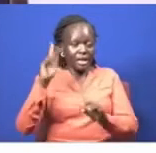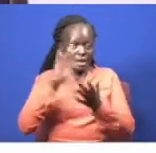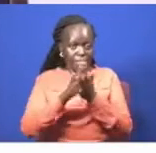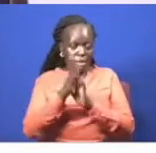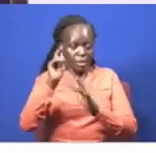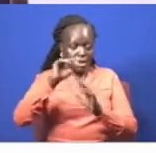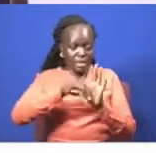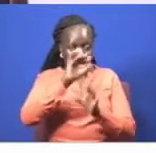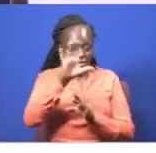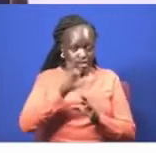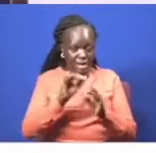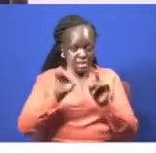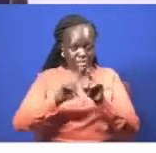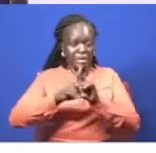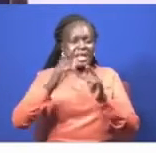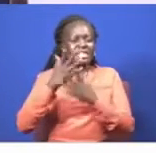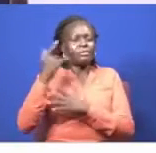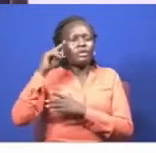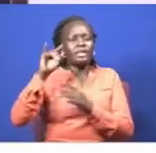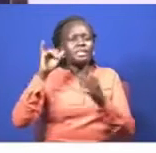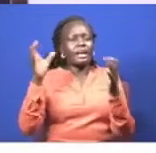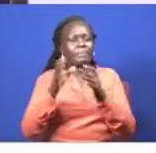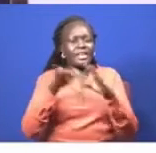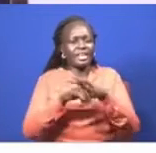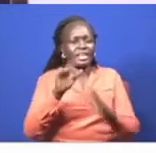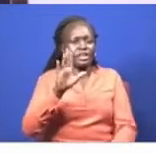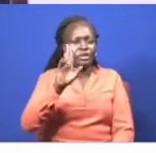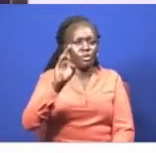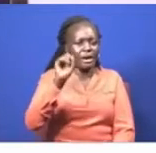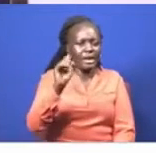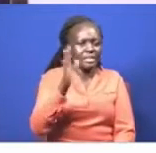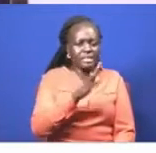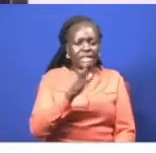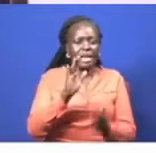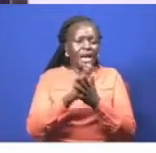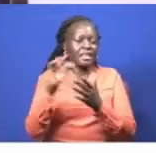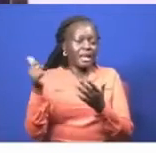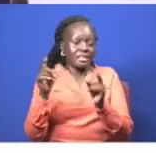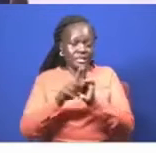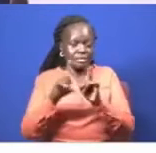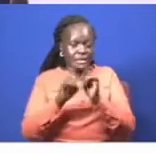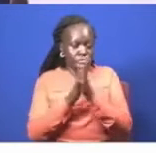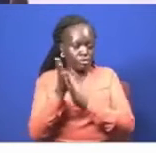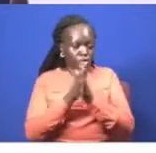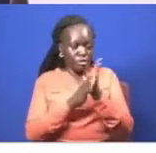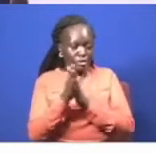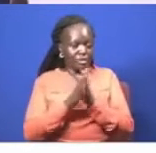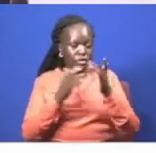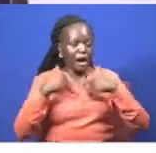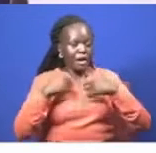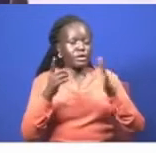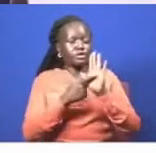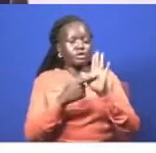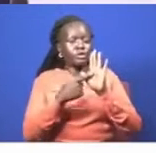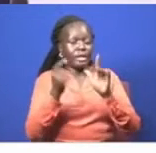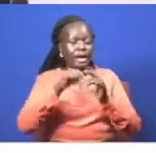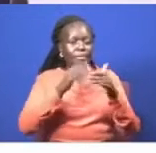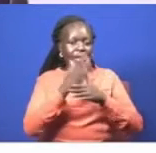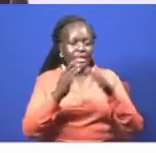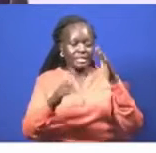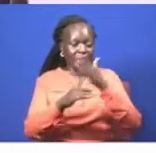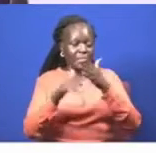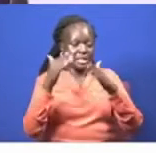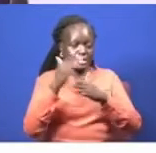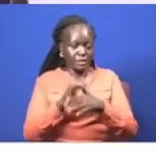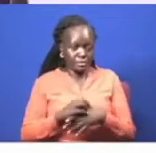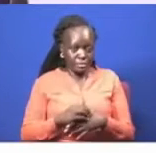Some of those companies in the US, for example, Moderna, have expressed an interest to come and establish